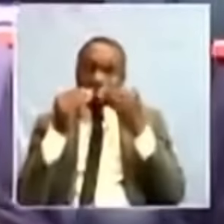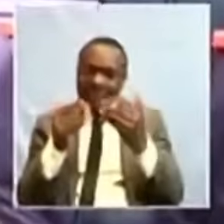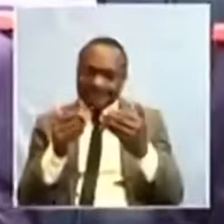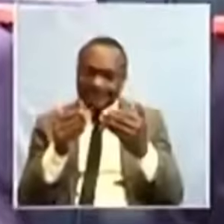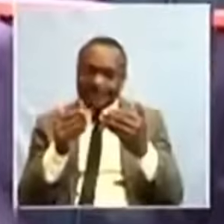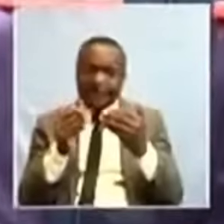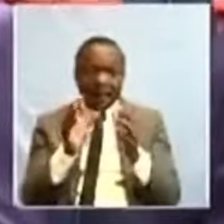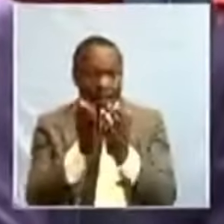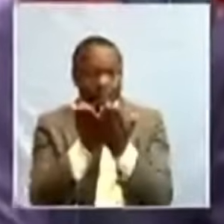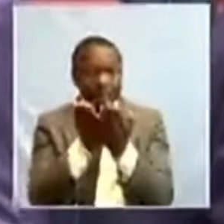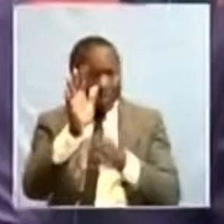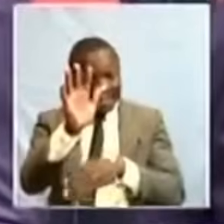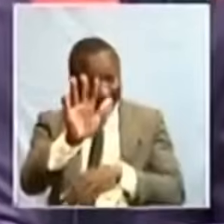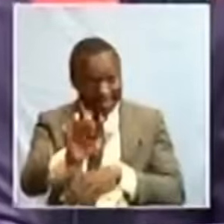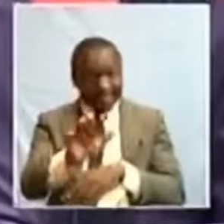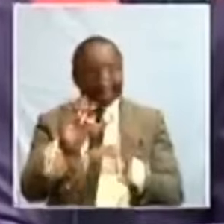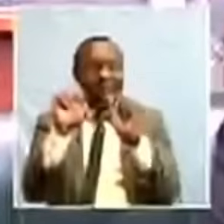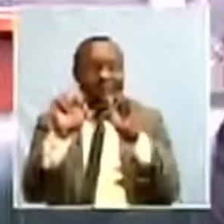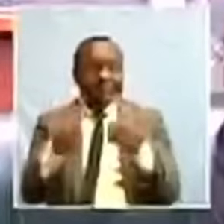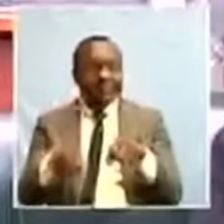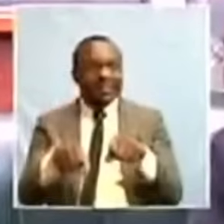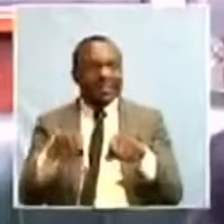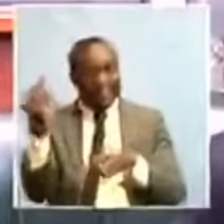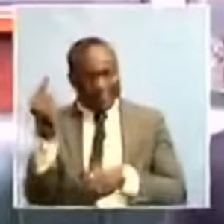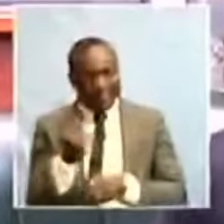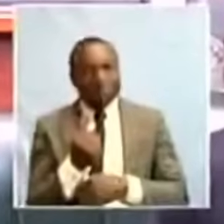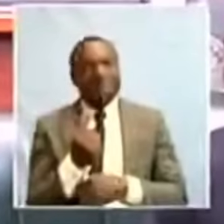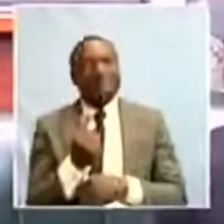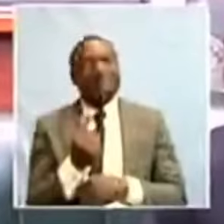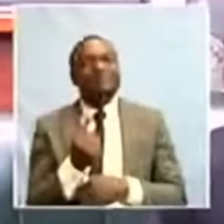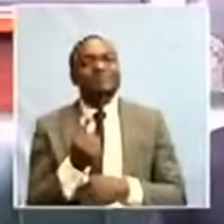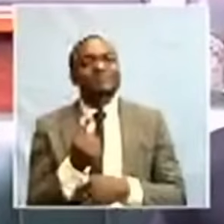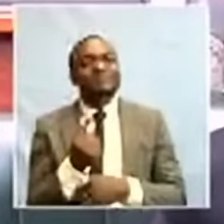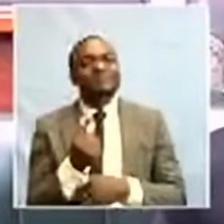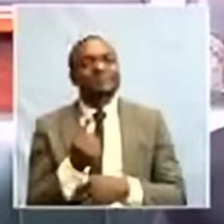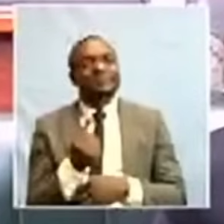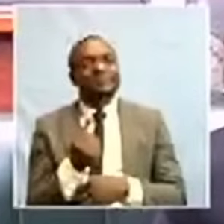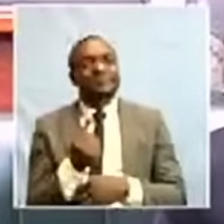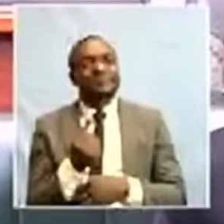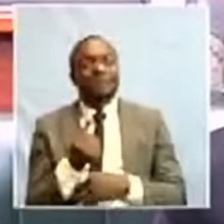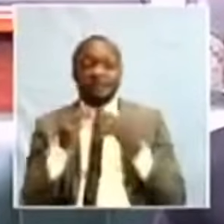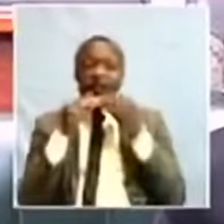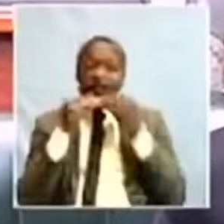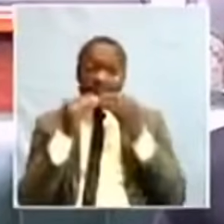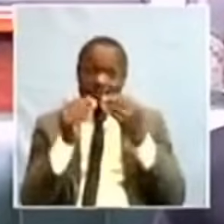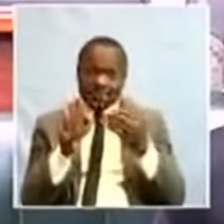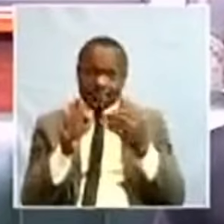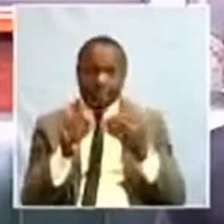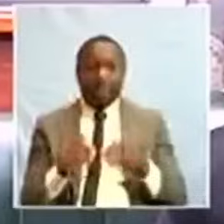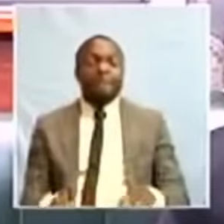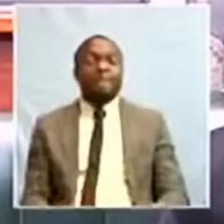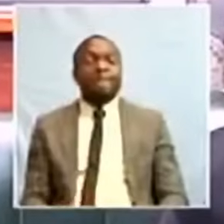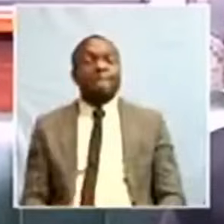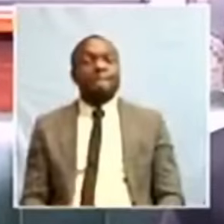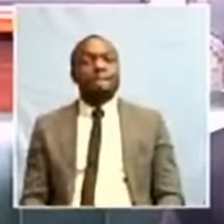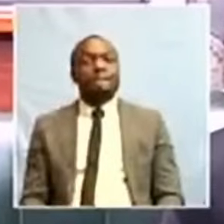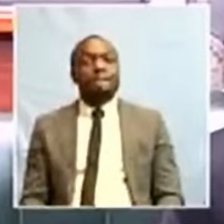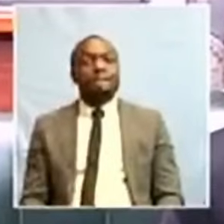The book is available. You can come. Andy, thank you.